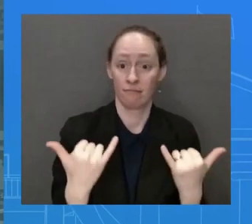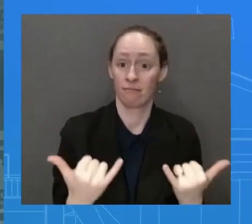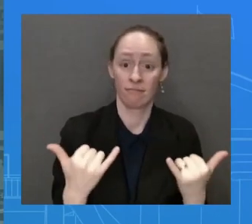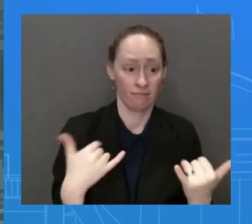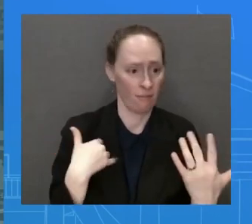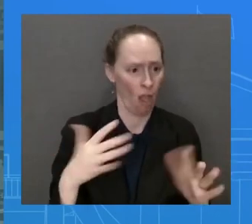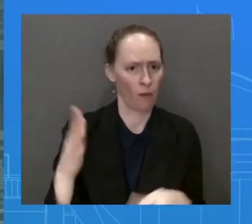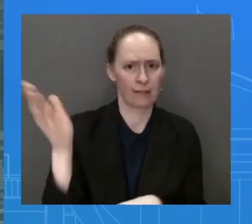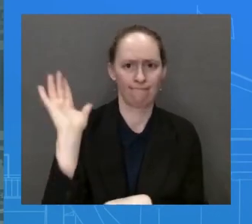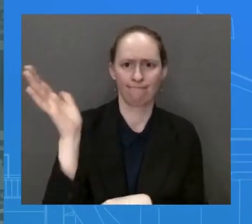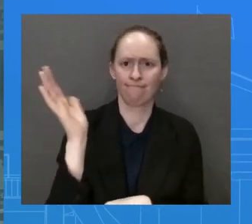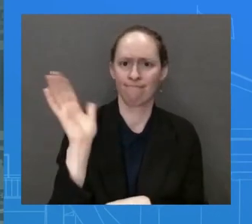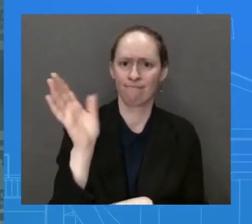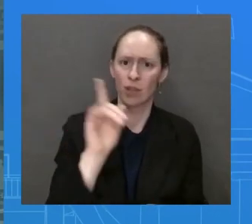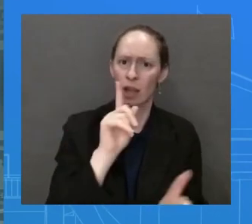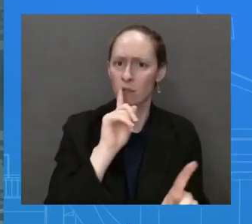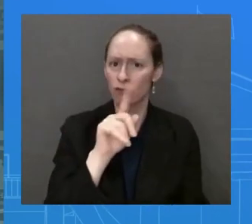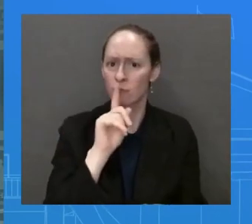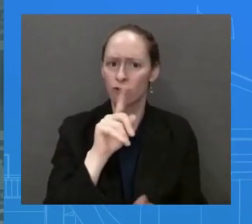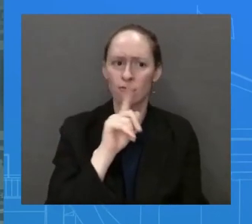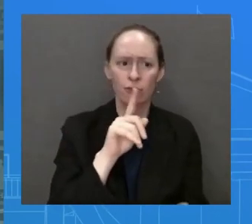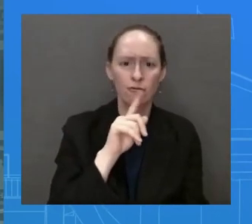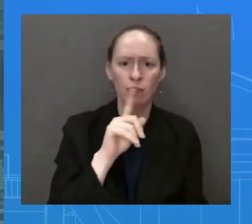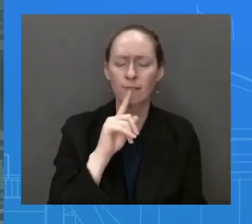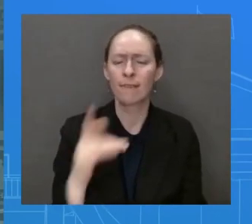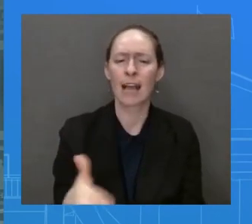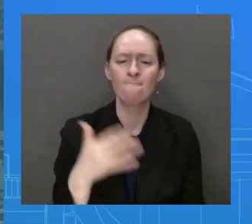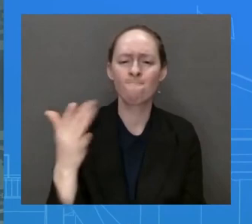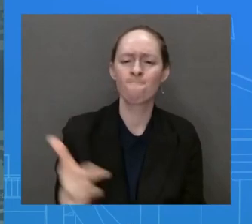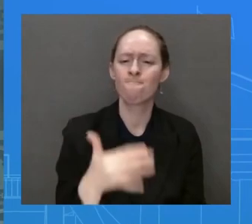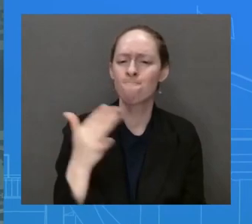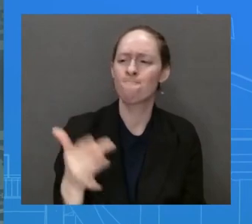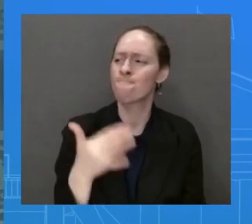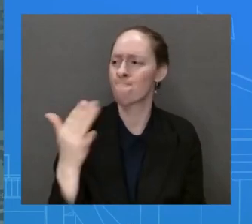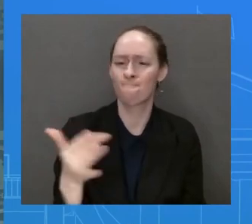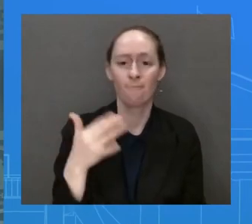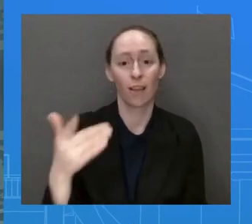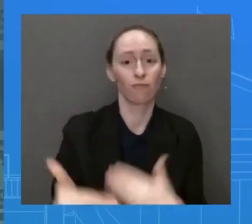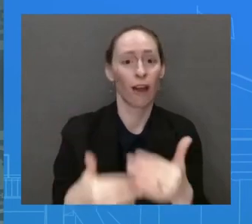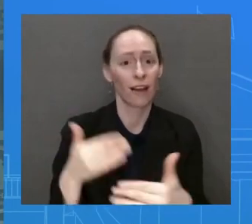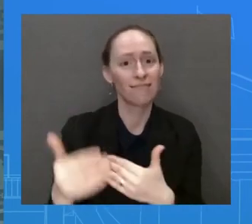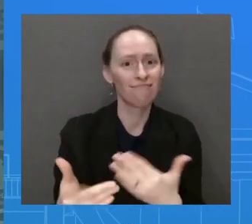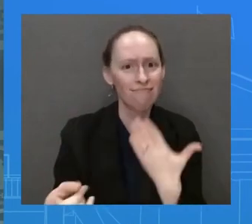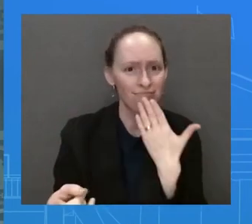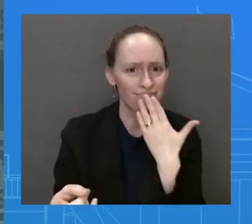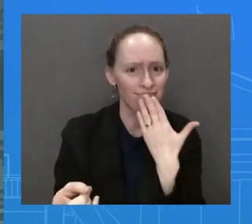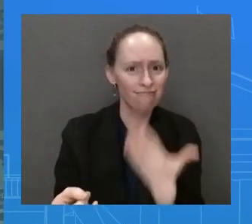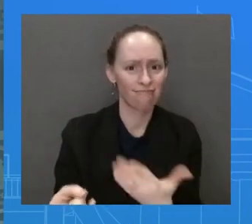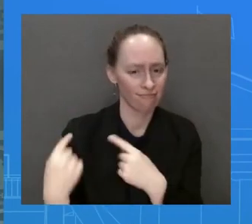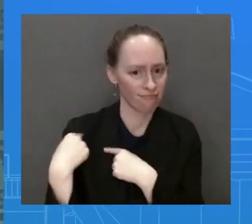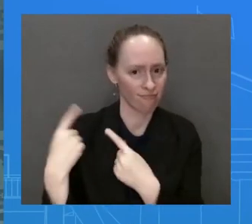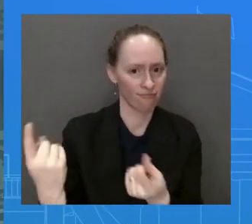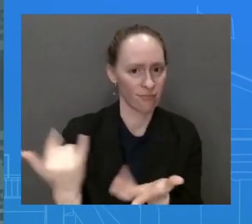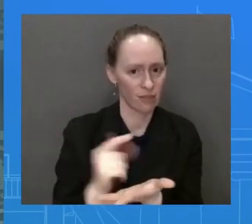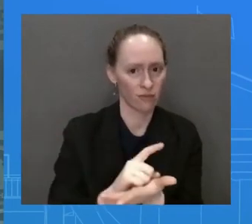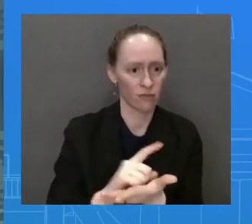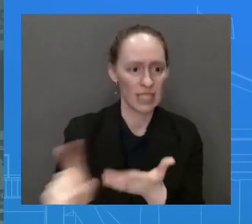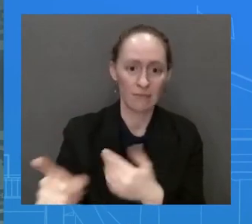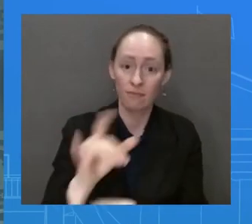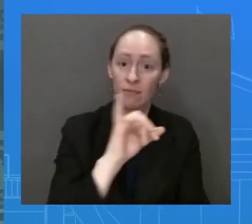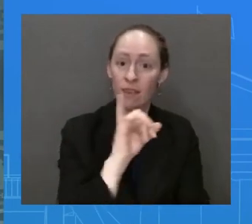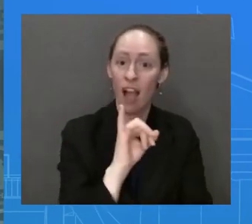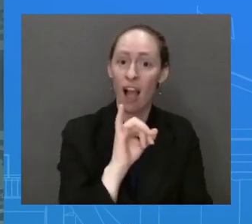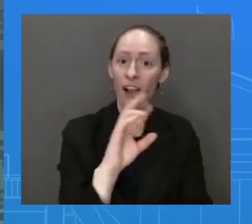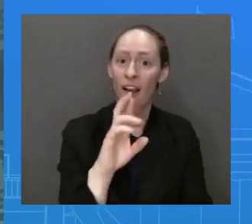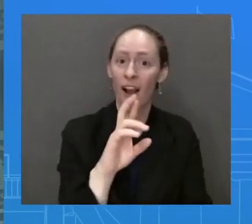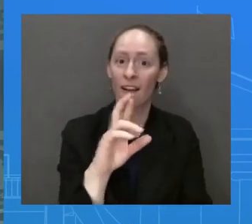all of the kind of progress that we have made just this week alone. When you think about the Inflation Reduction Act, when you think about how it's going to lower costs